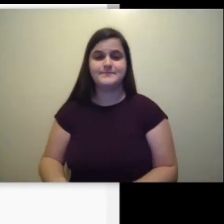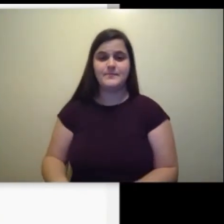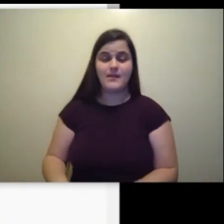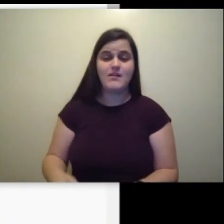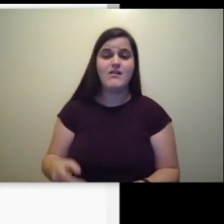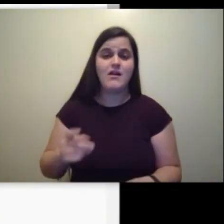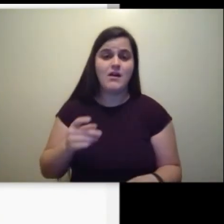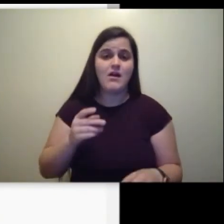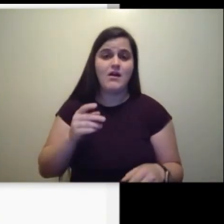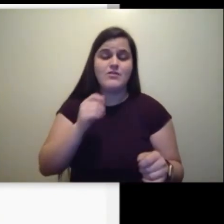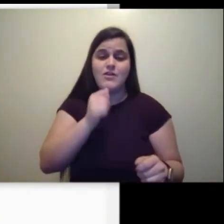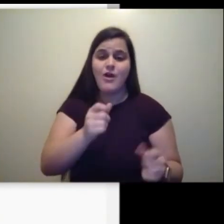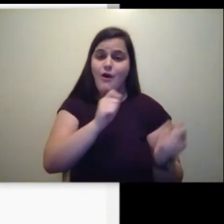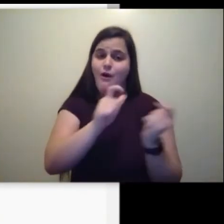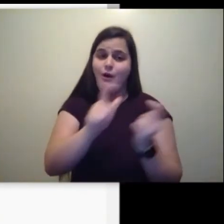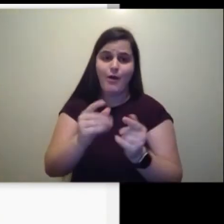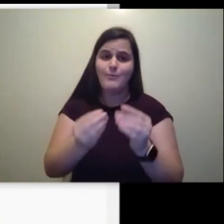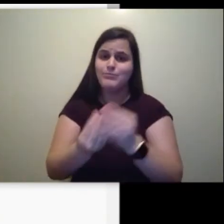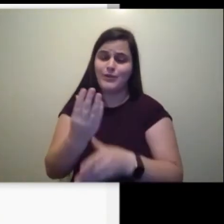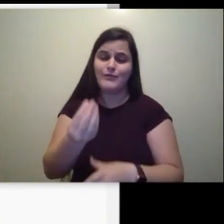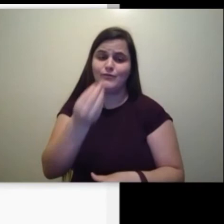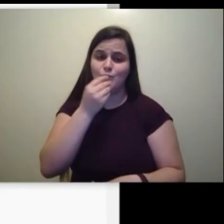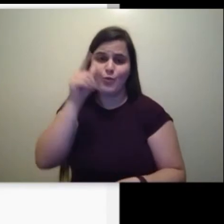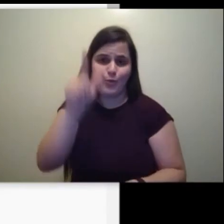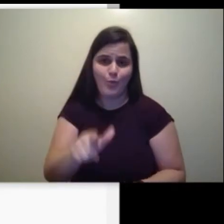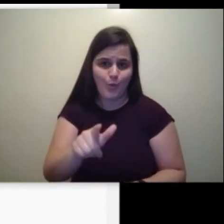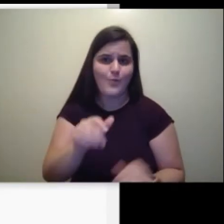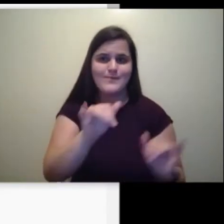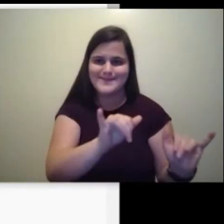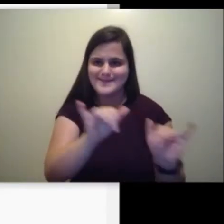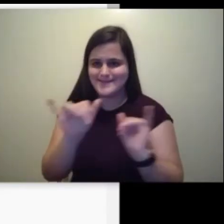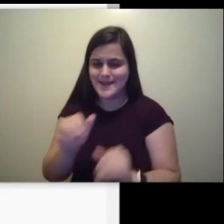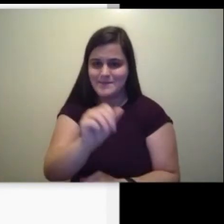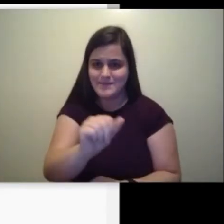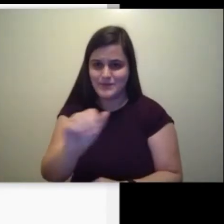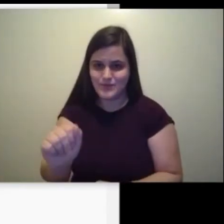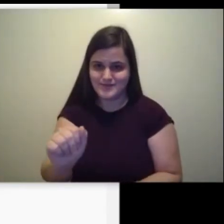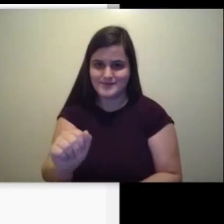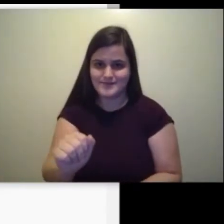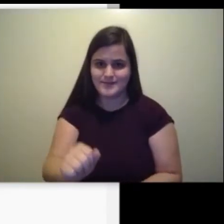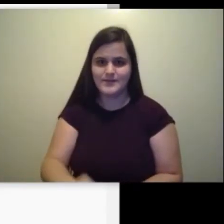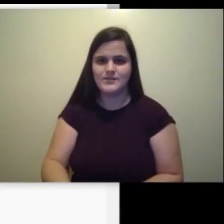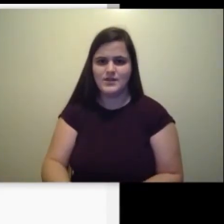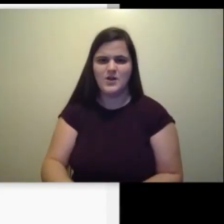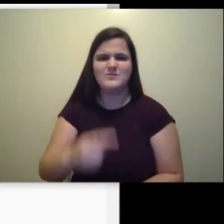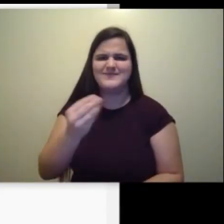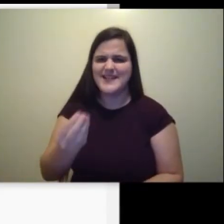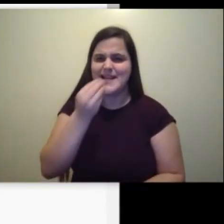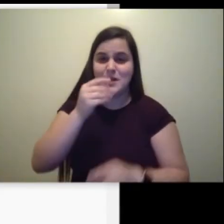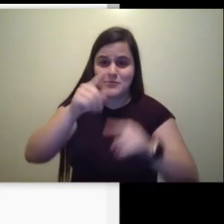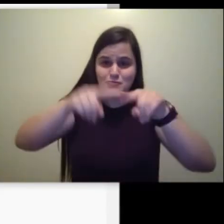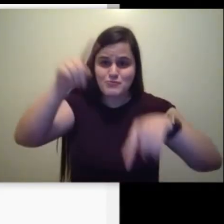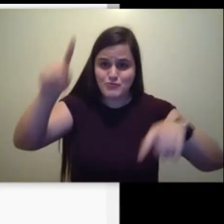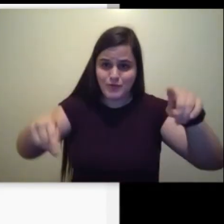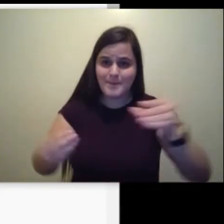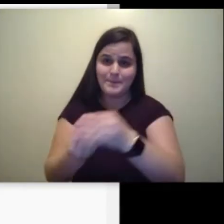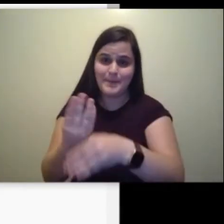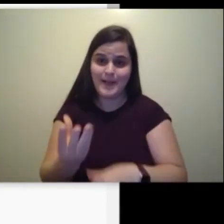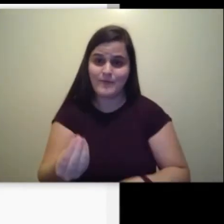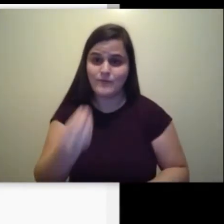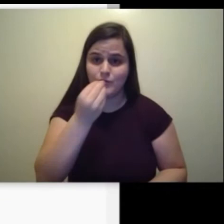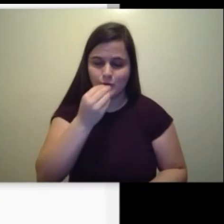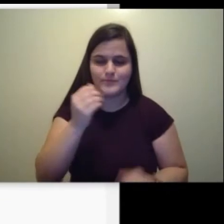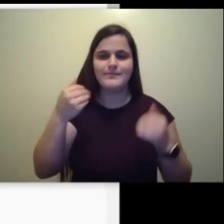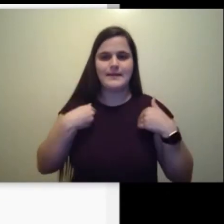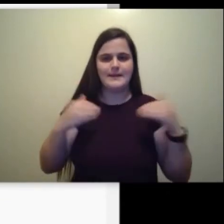low in the same amino acids. So, eating a variety of plant-based foods can provide all